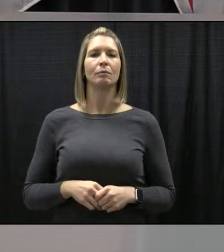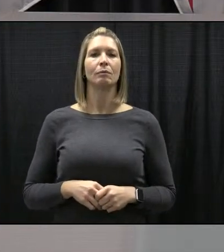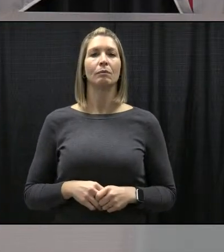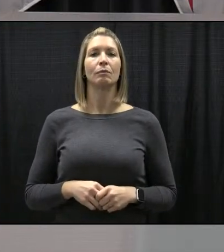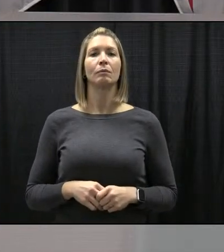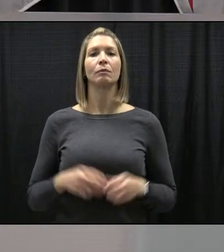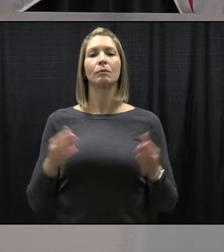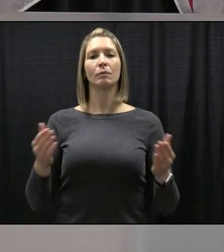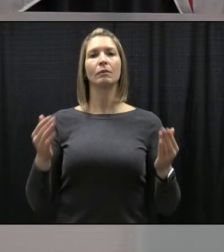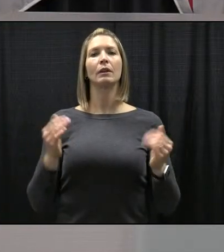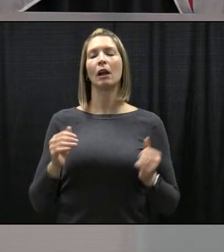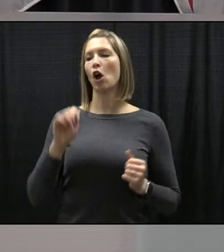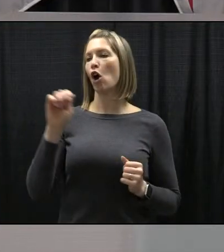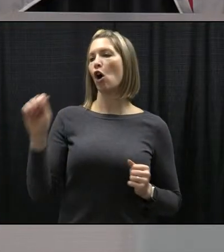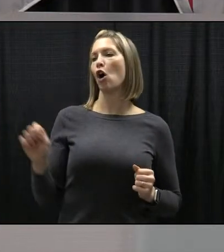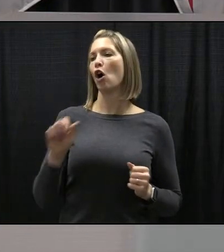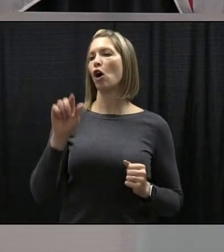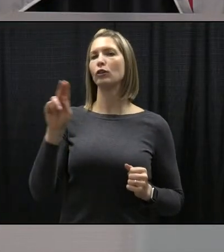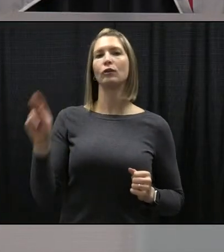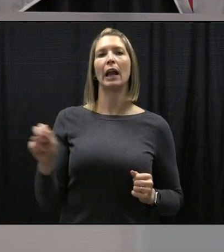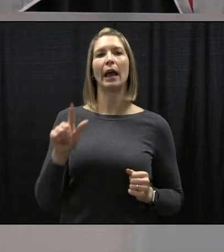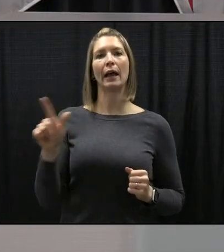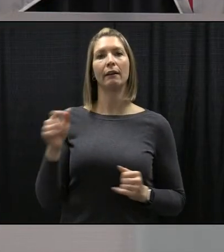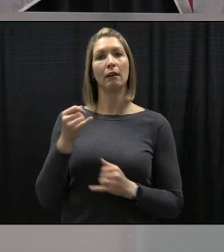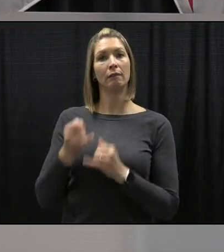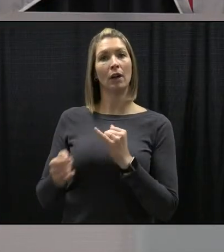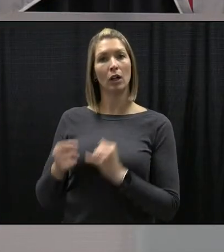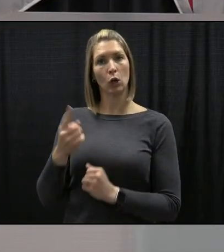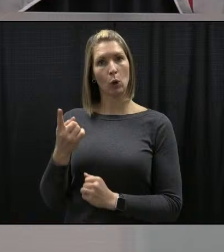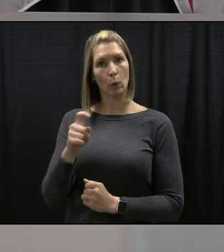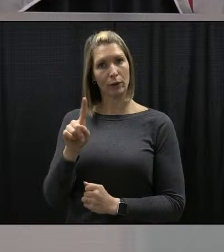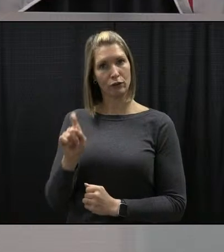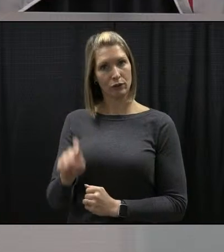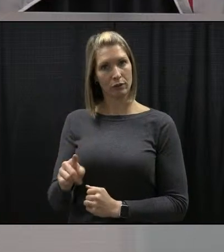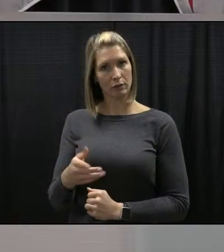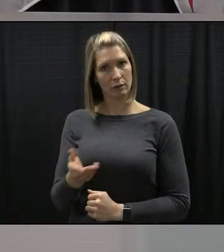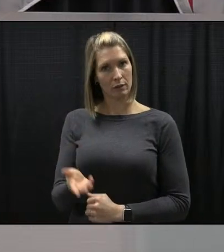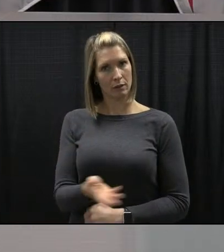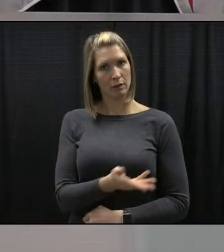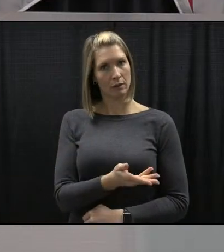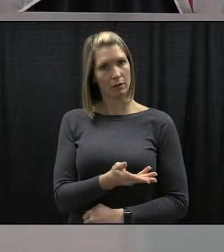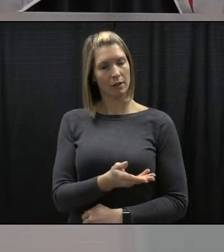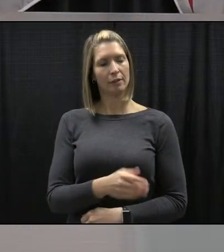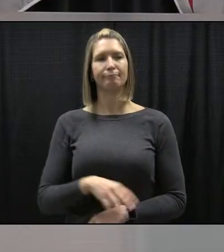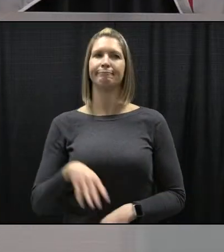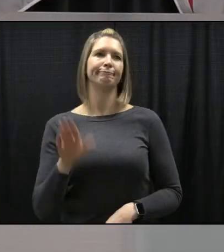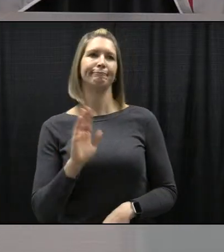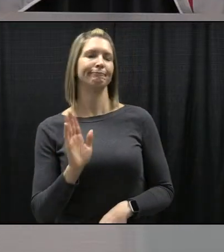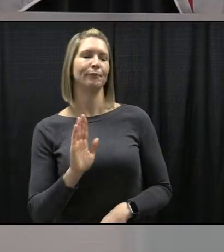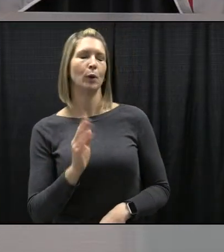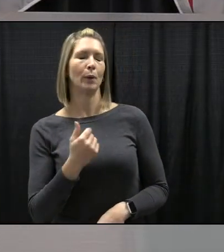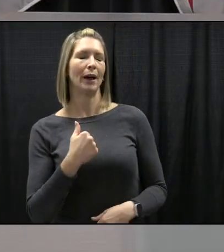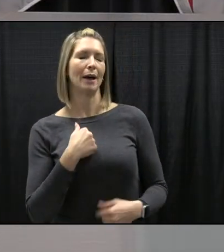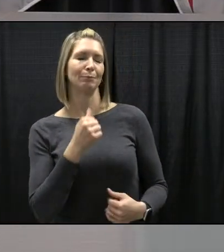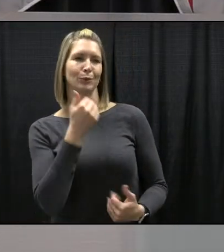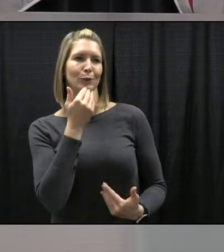Renelle Legros with All Newfoundland, Labrador. Do you have a final question? I'm good, Leslie. Thank you very much.